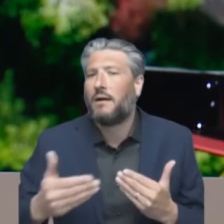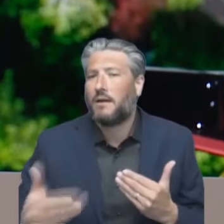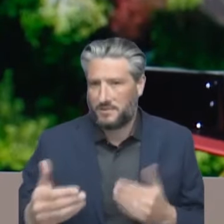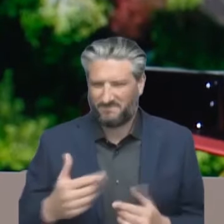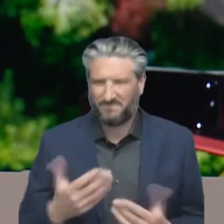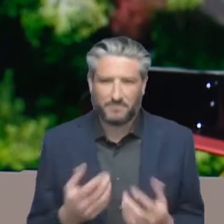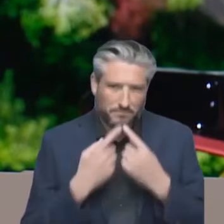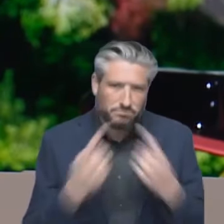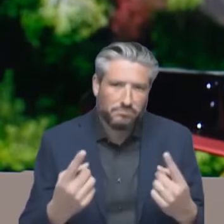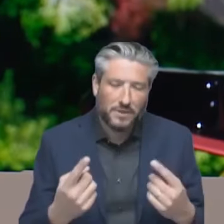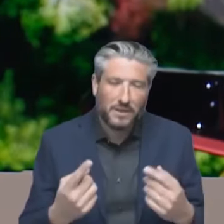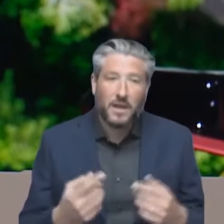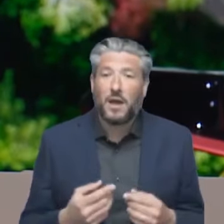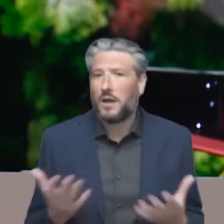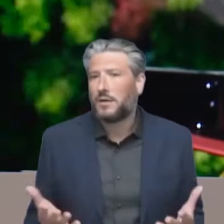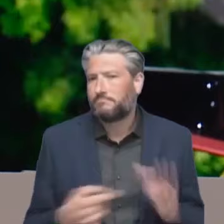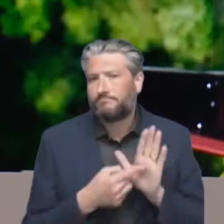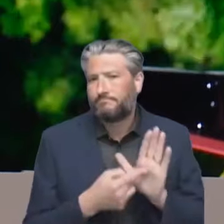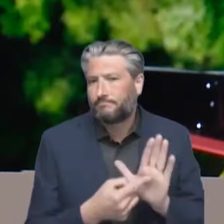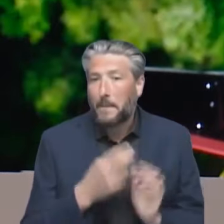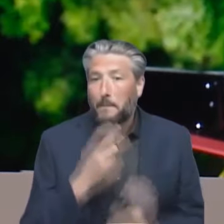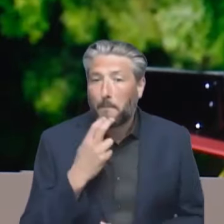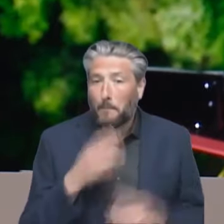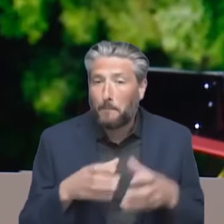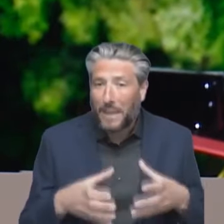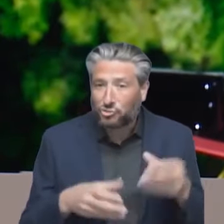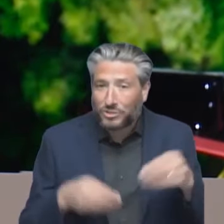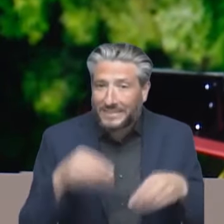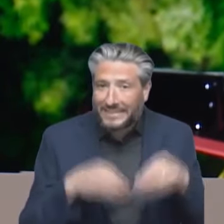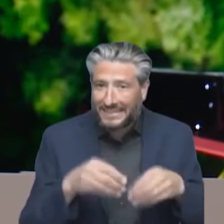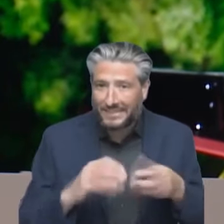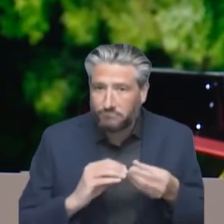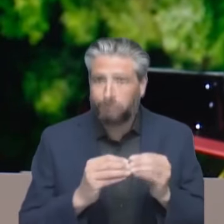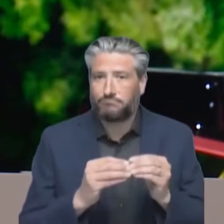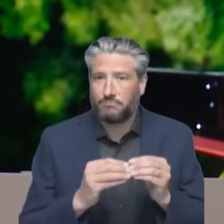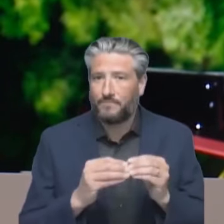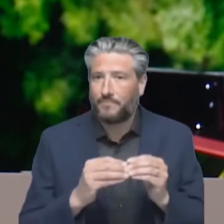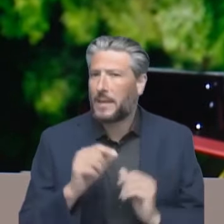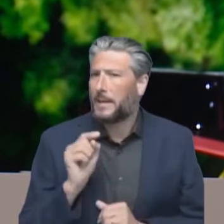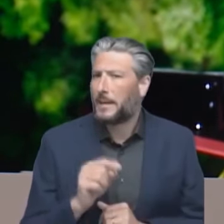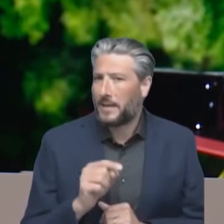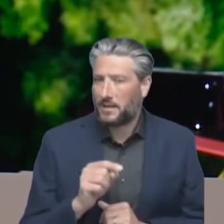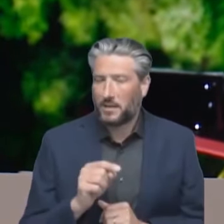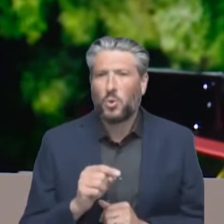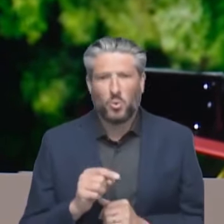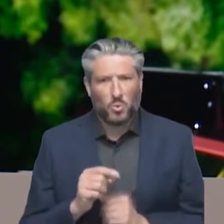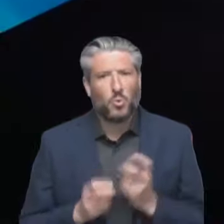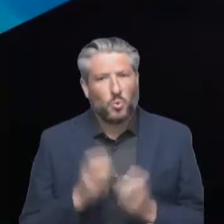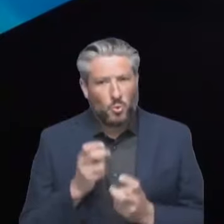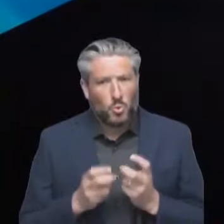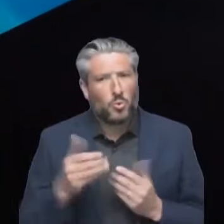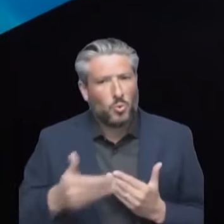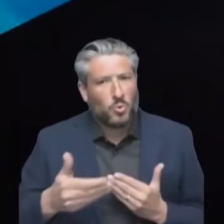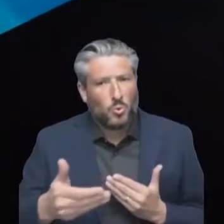of batteries, with the possibility of getting batteries, because that's going to really going to be the challenge over the next few years, choosing